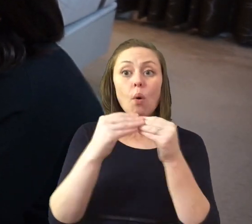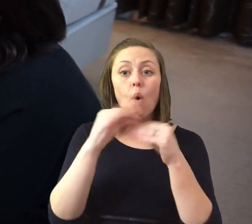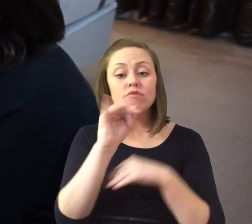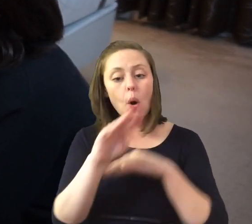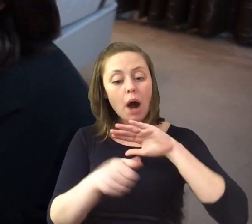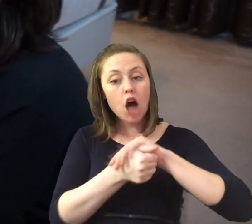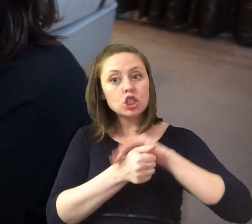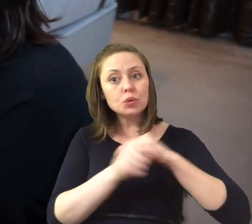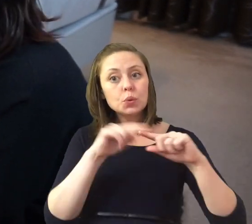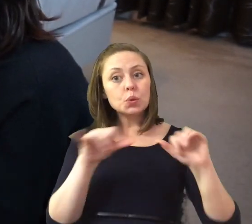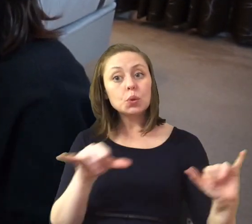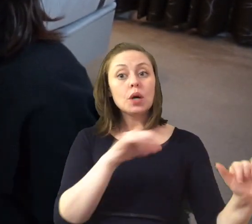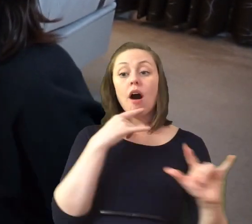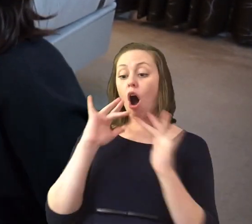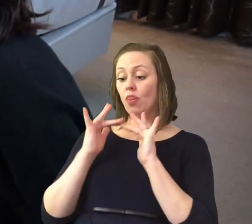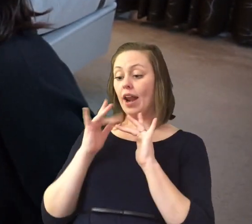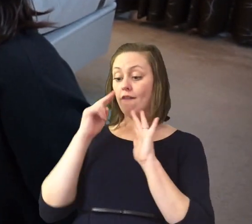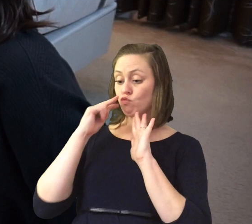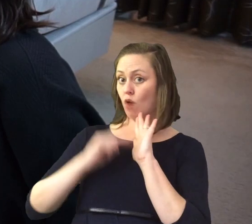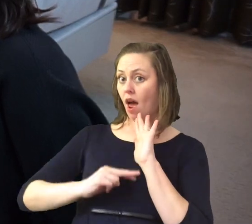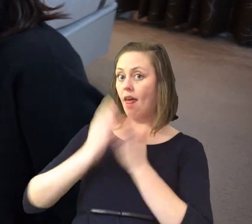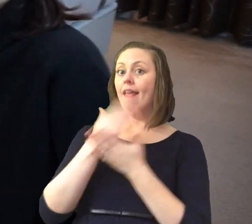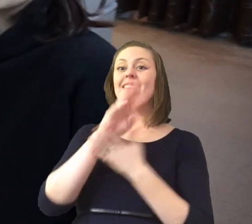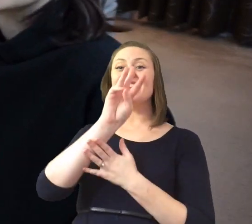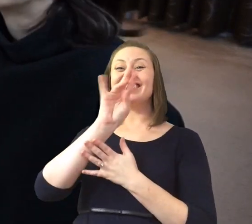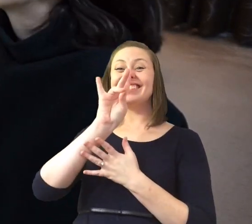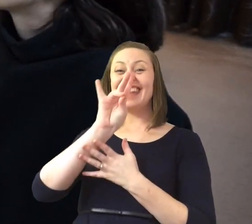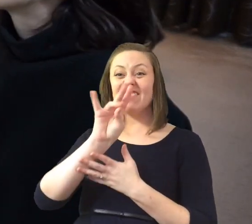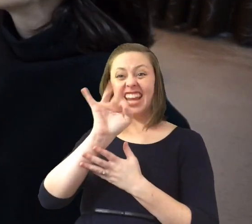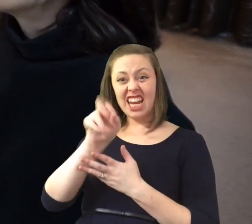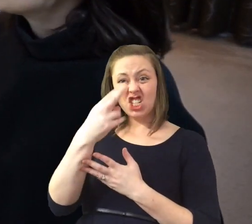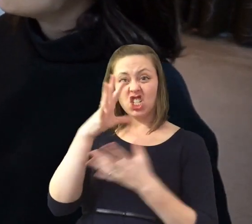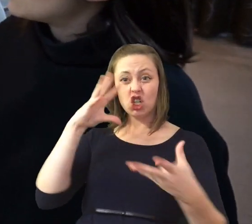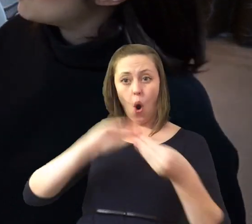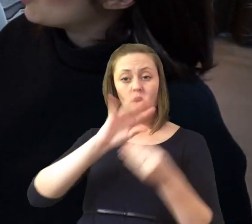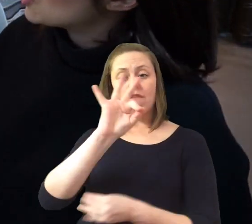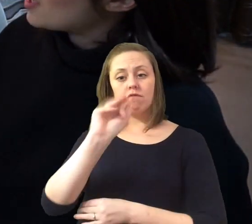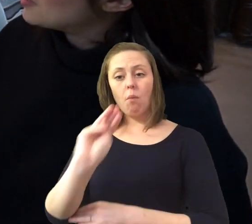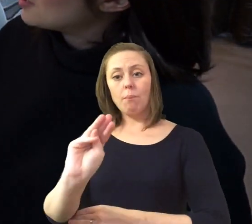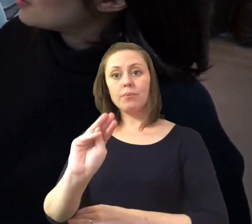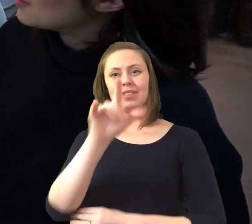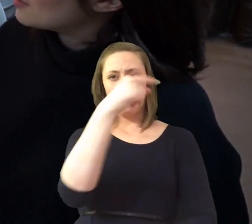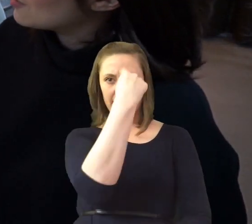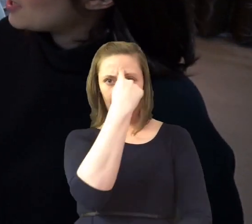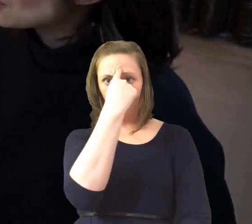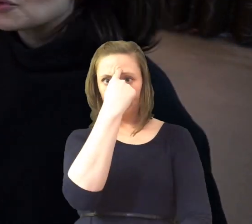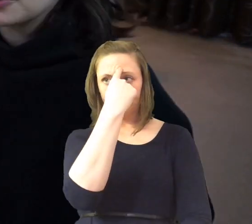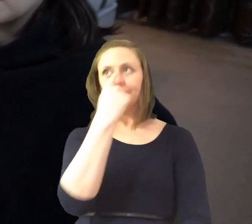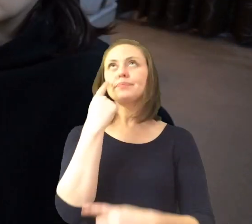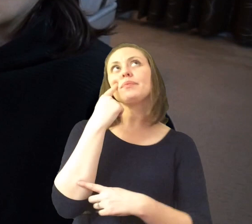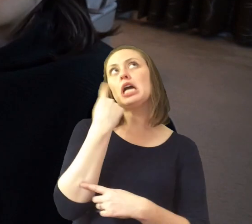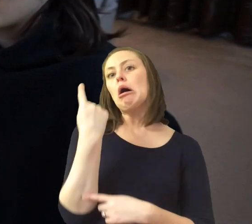underneath. Online, I've read that there's 7 inches of foam, which I think there's